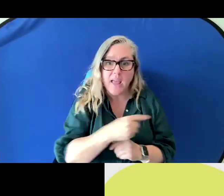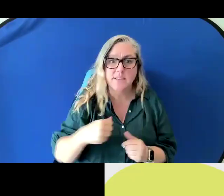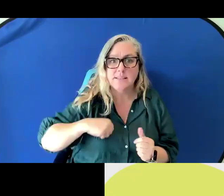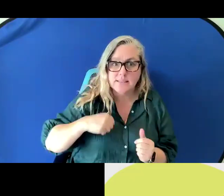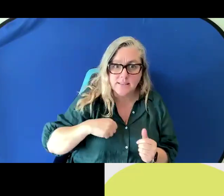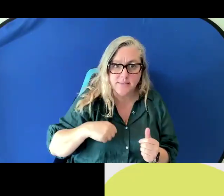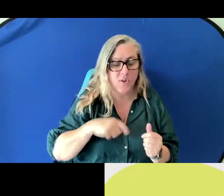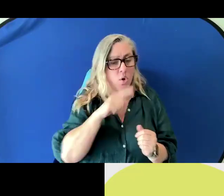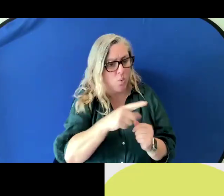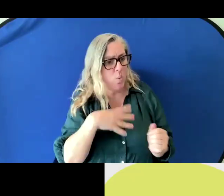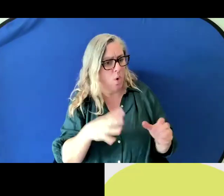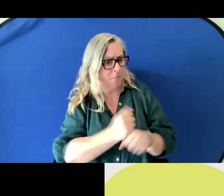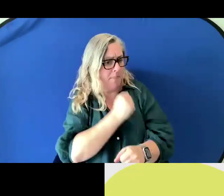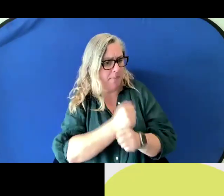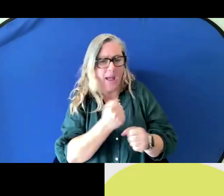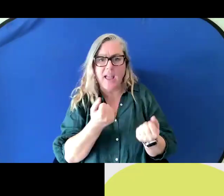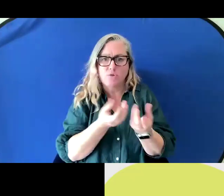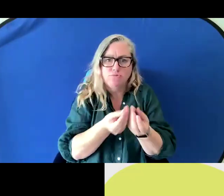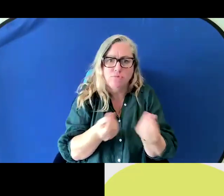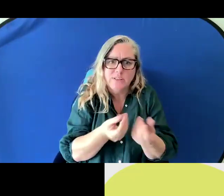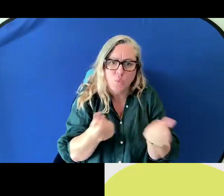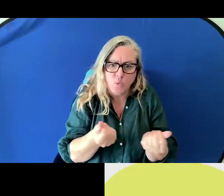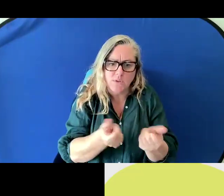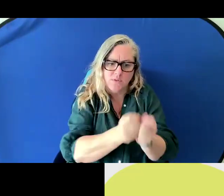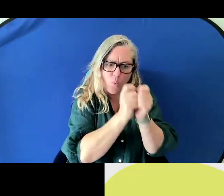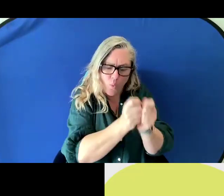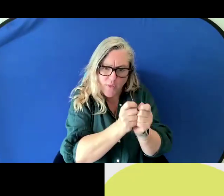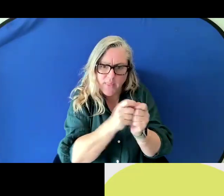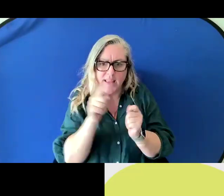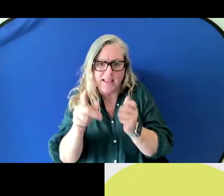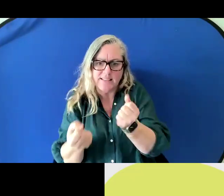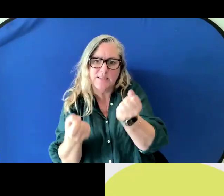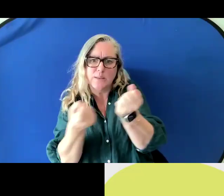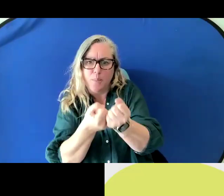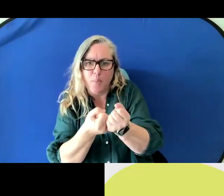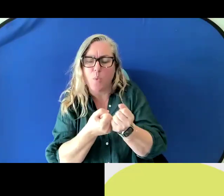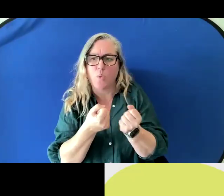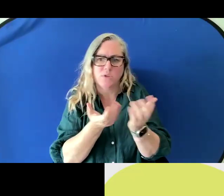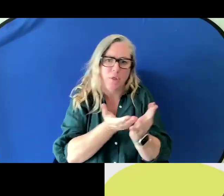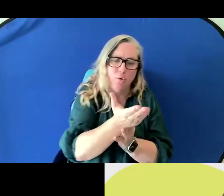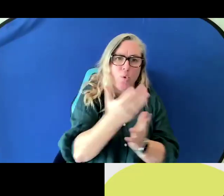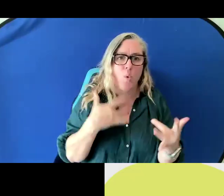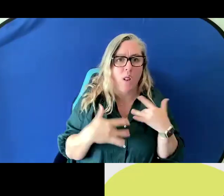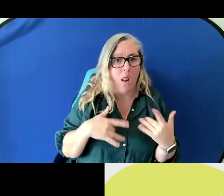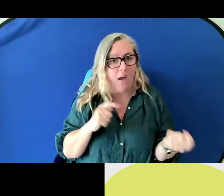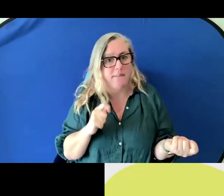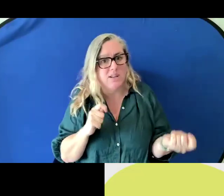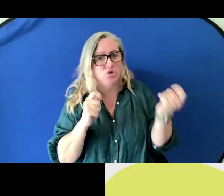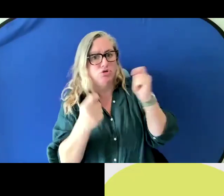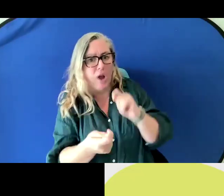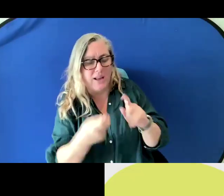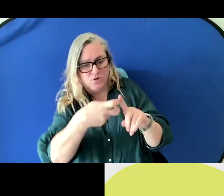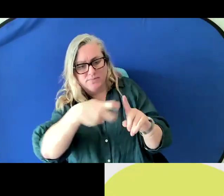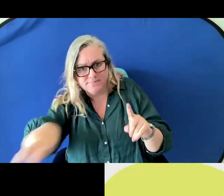a suite of practical, accessible resources that support people through some of life's biggest transitions or changes in the ages